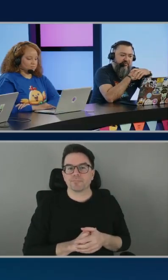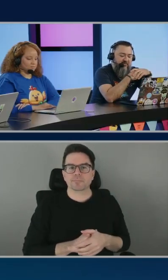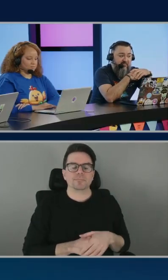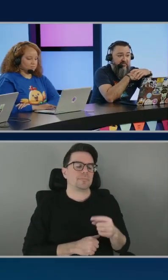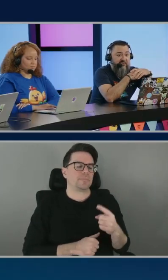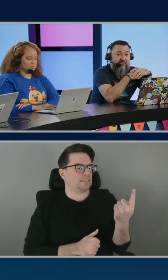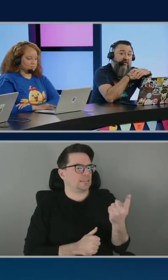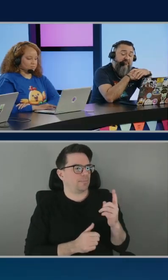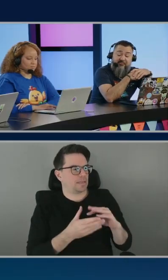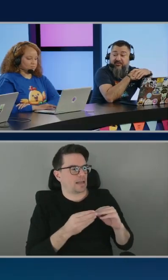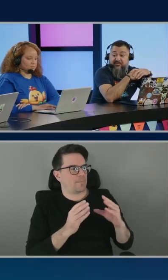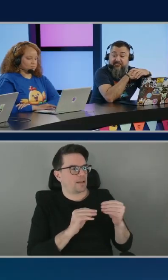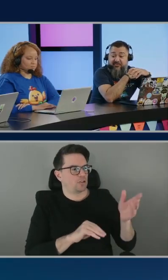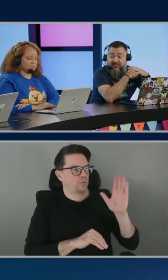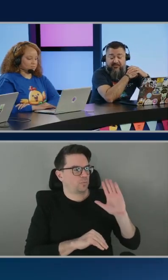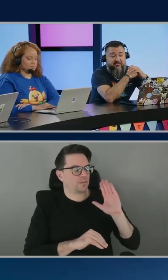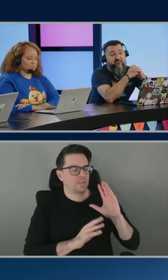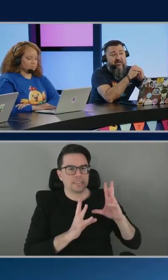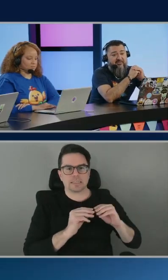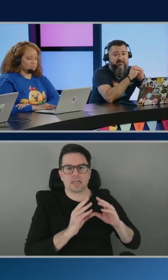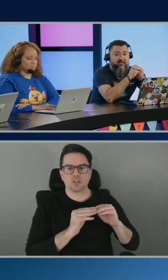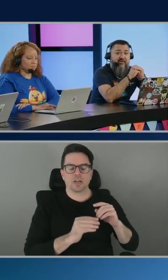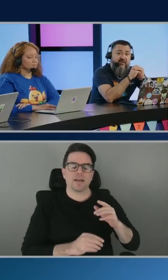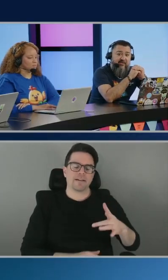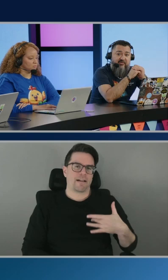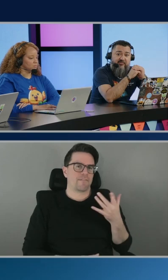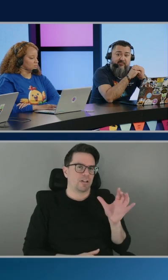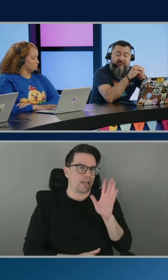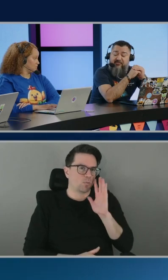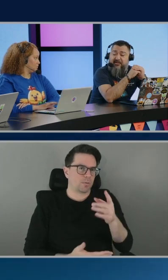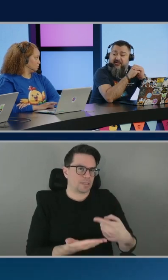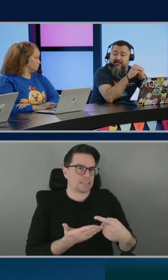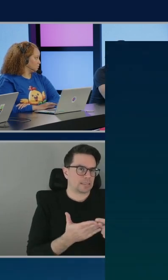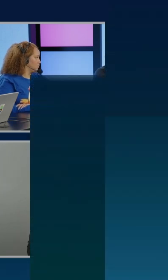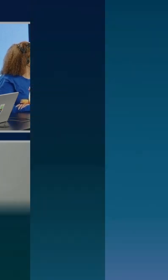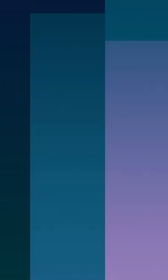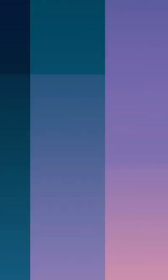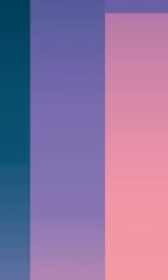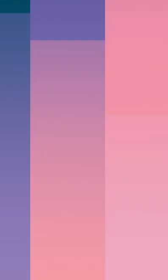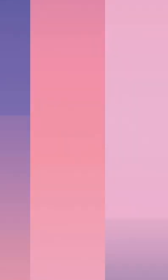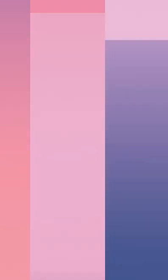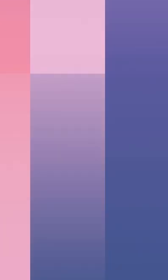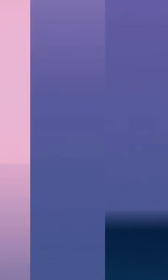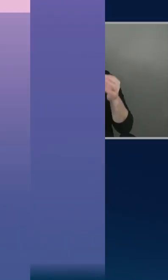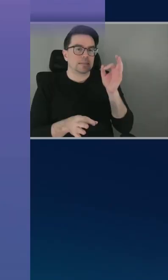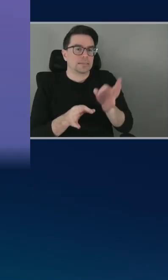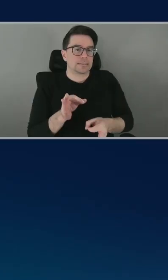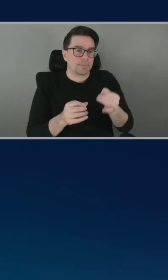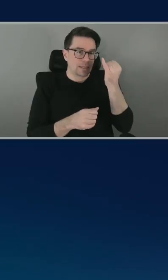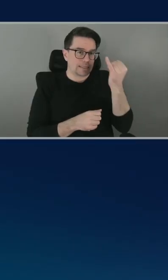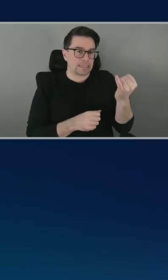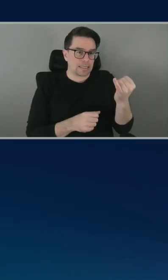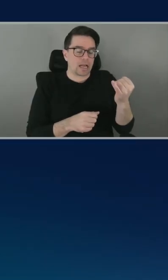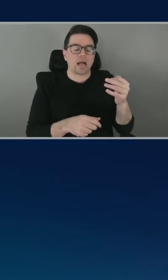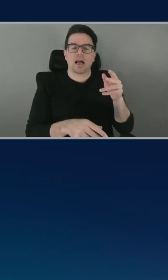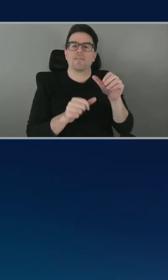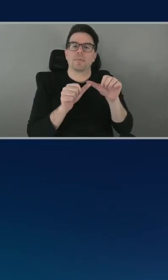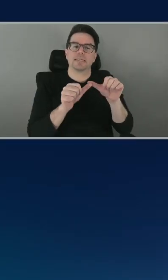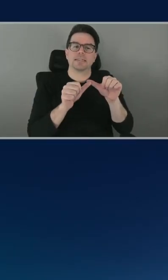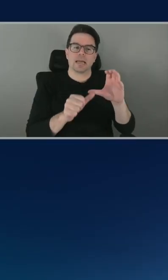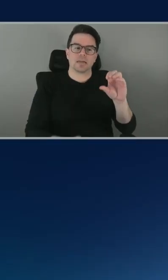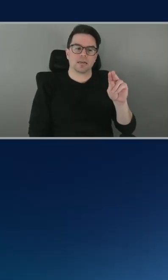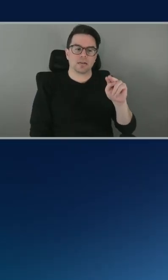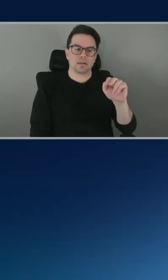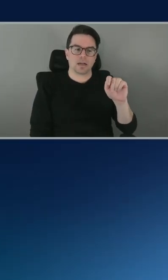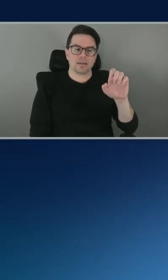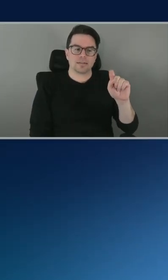previous session, and I have a feeling I'm going to be talking about this a lot today, is the simple idea of being able to maintain context as you go is so